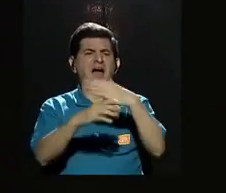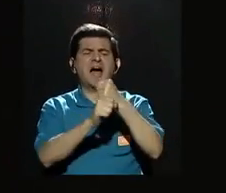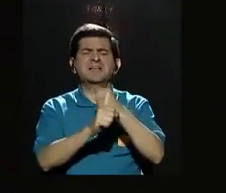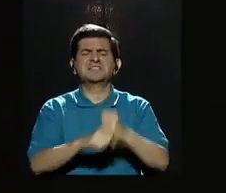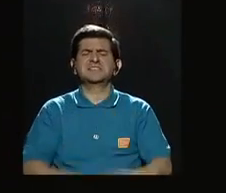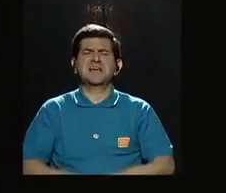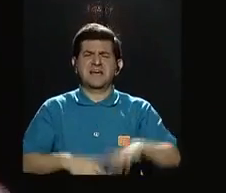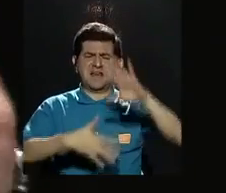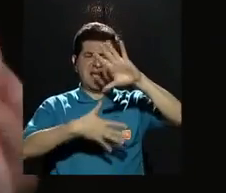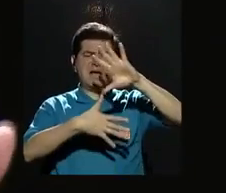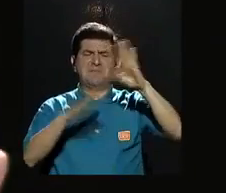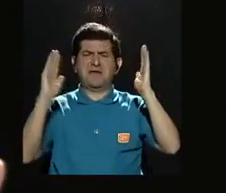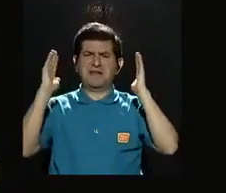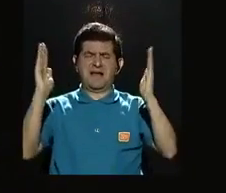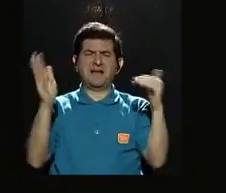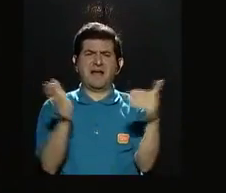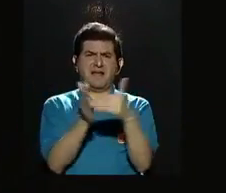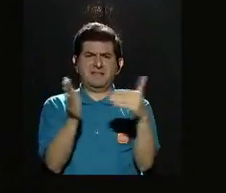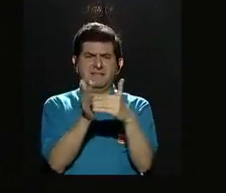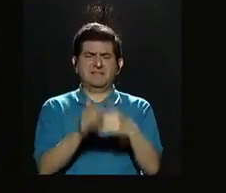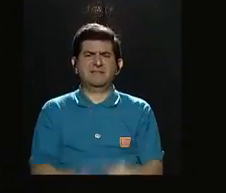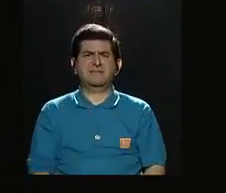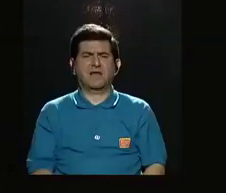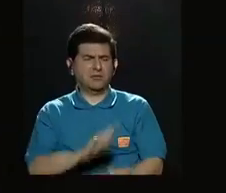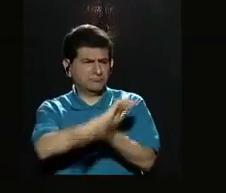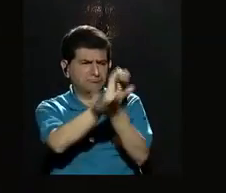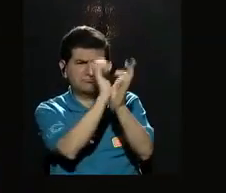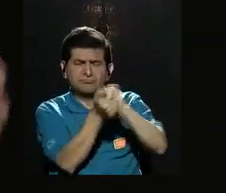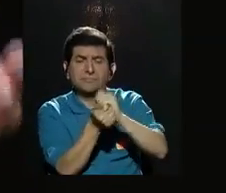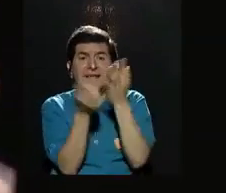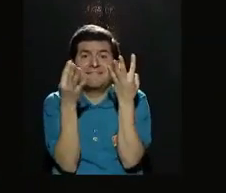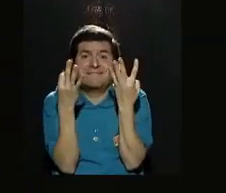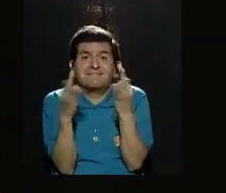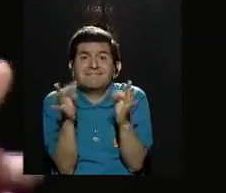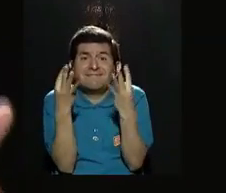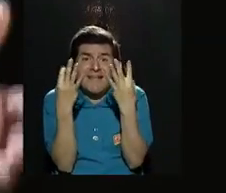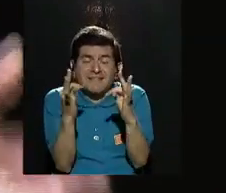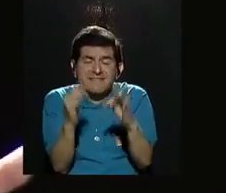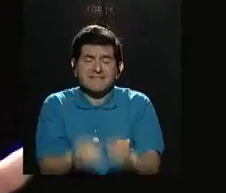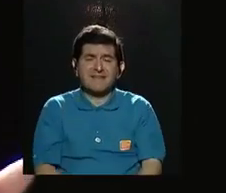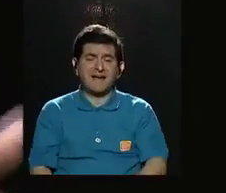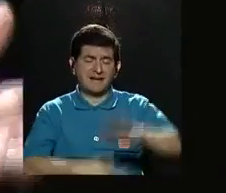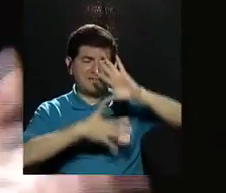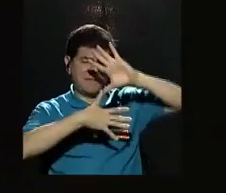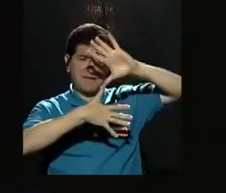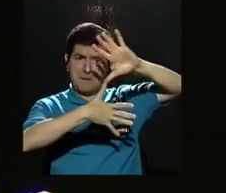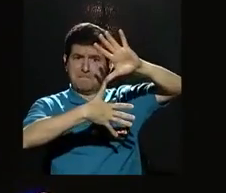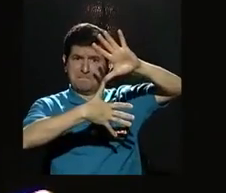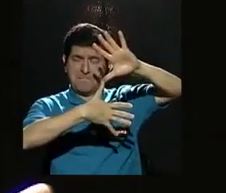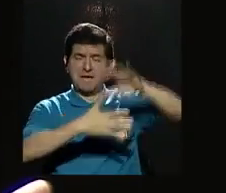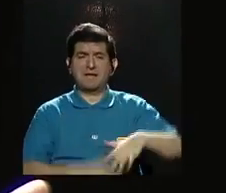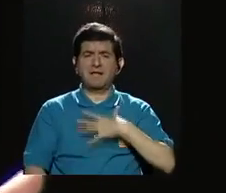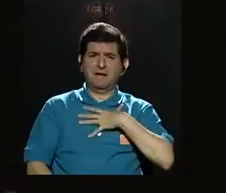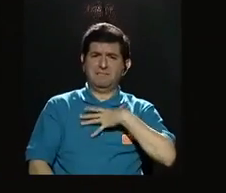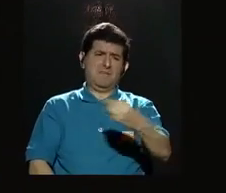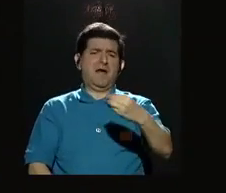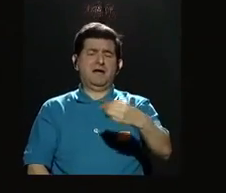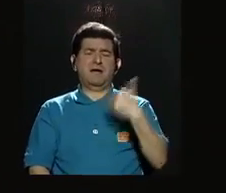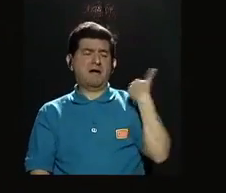translates into "Pretend America is white and male again."